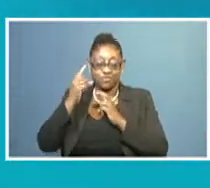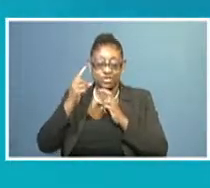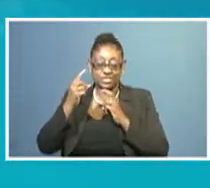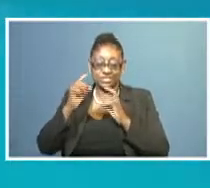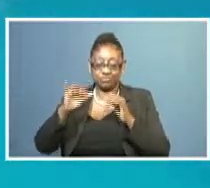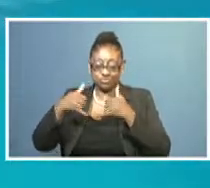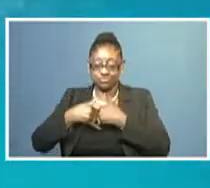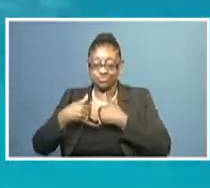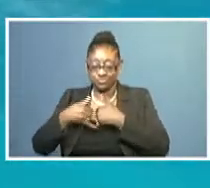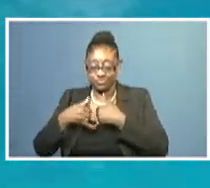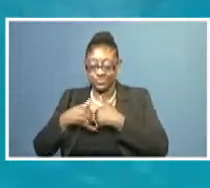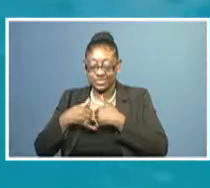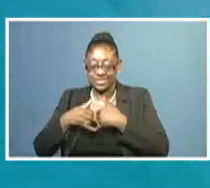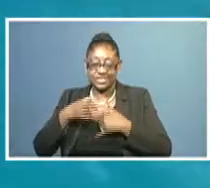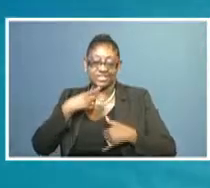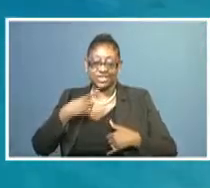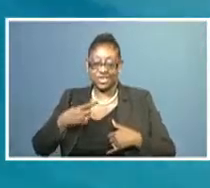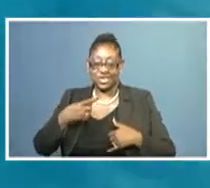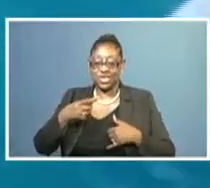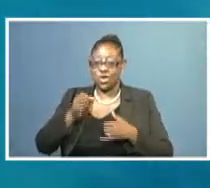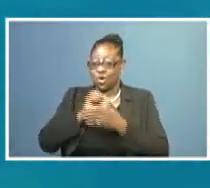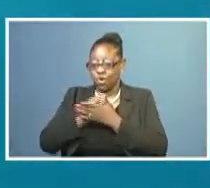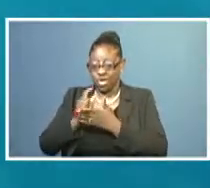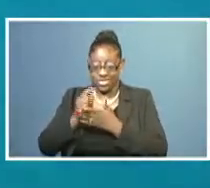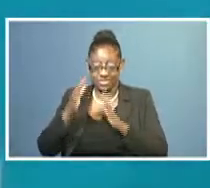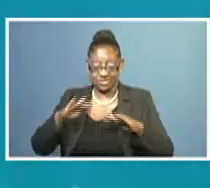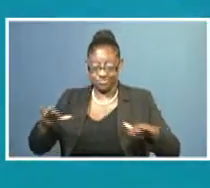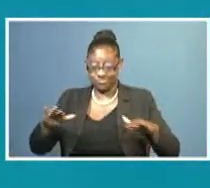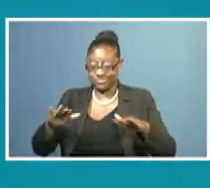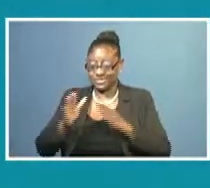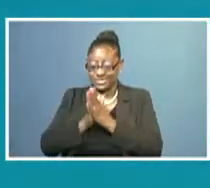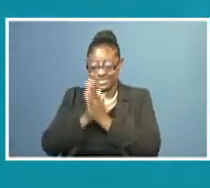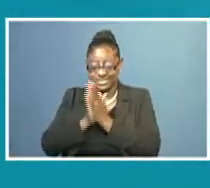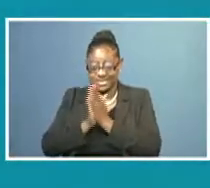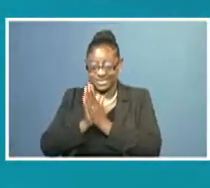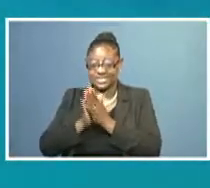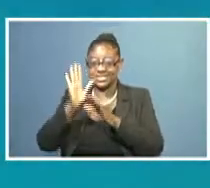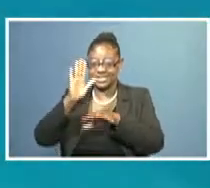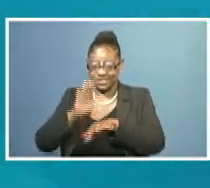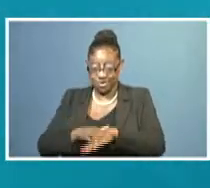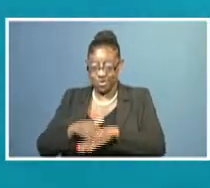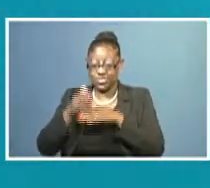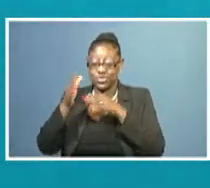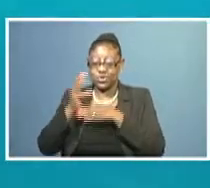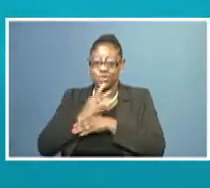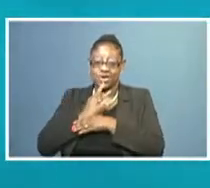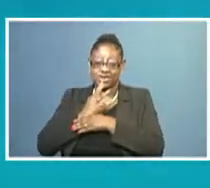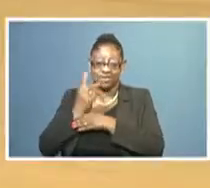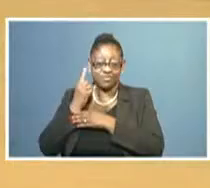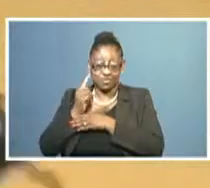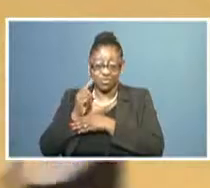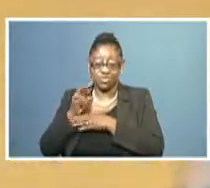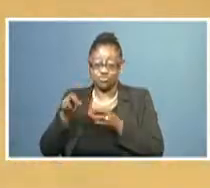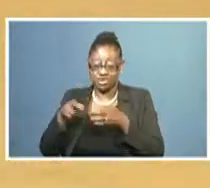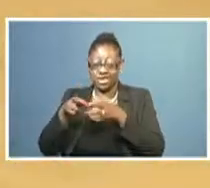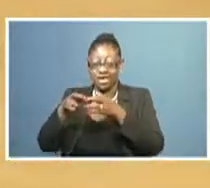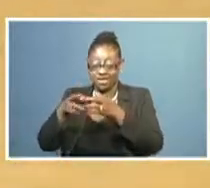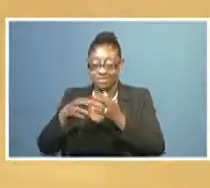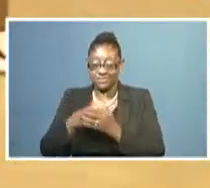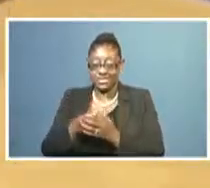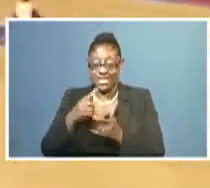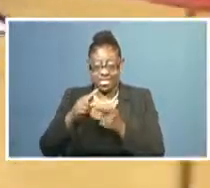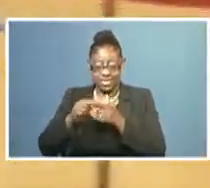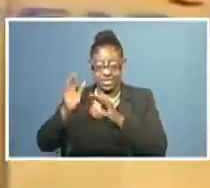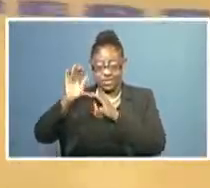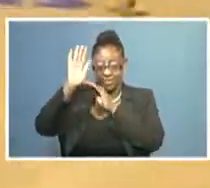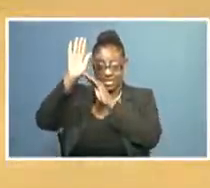trophies and some bragging rights. So all the kids are very, very excited to get on the water for another ESC regatta. National